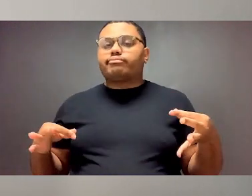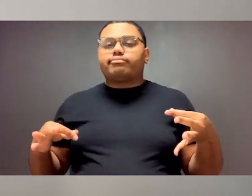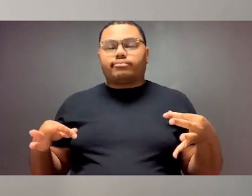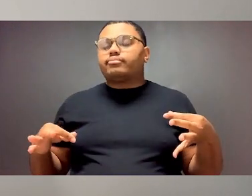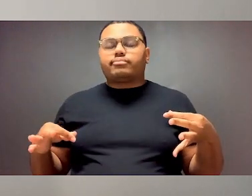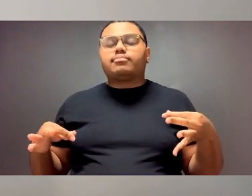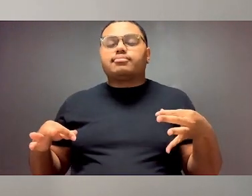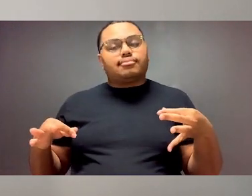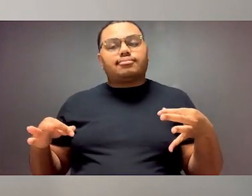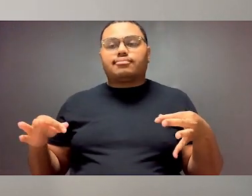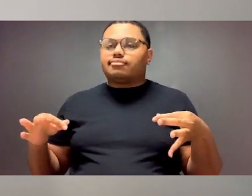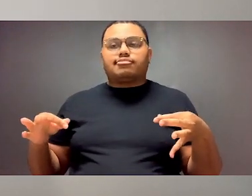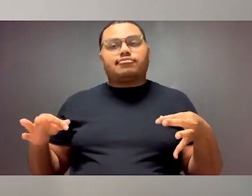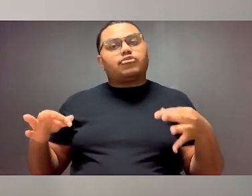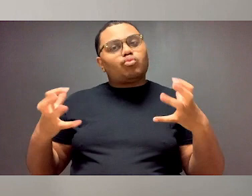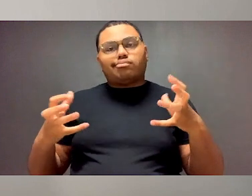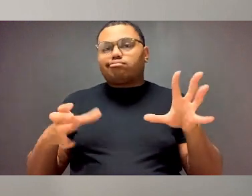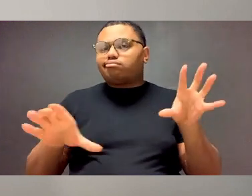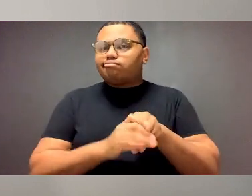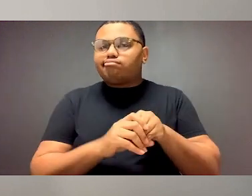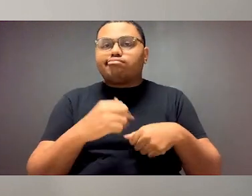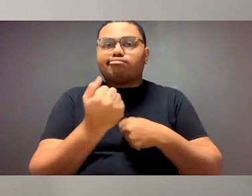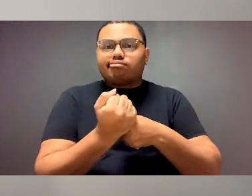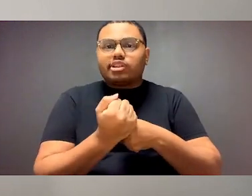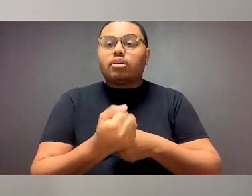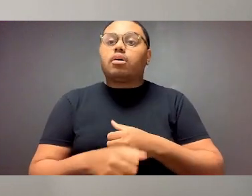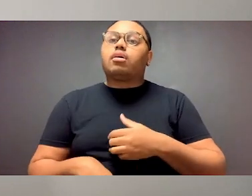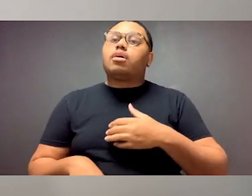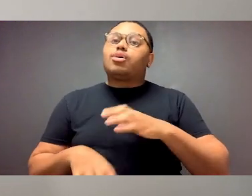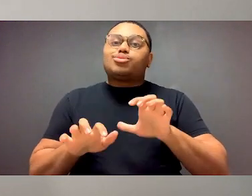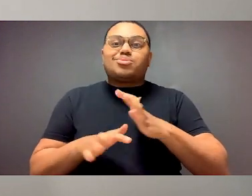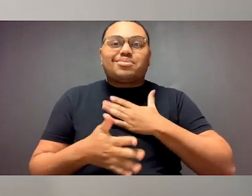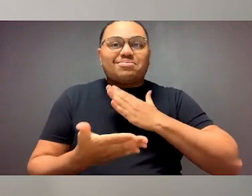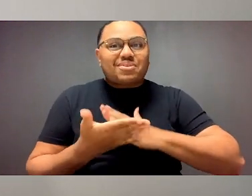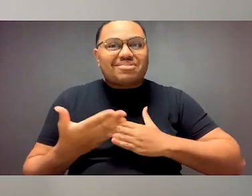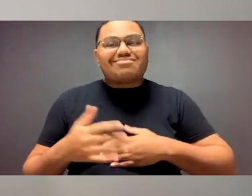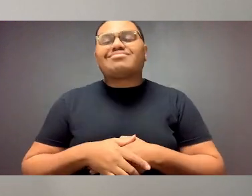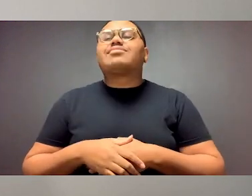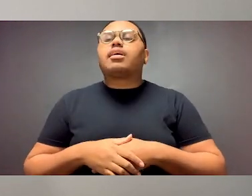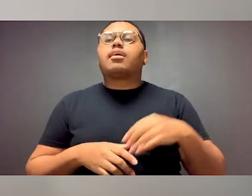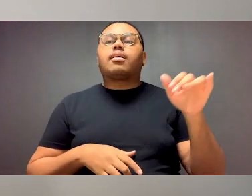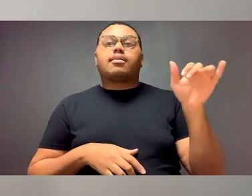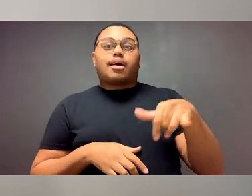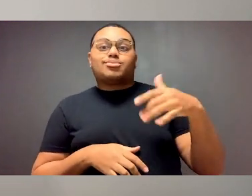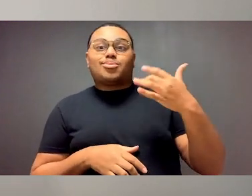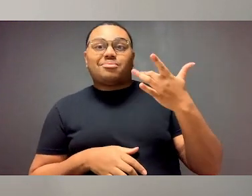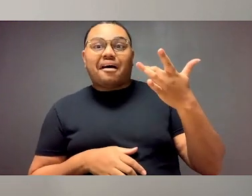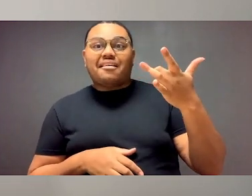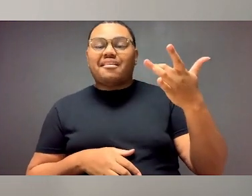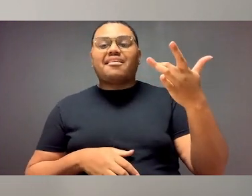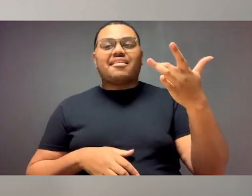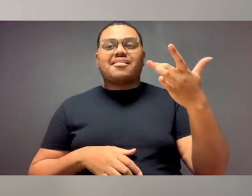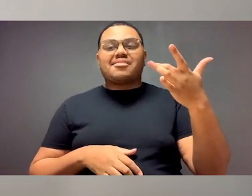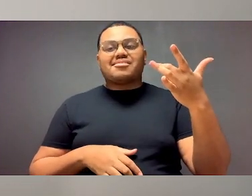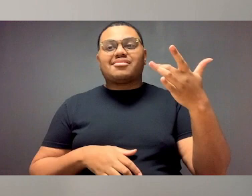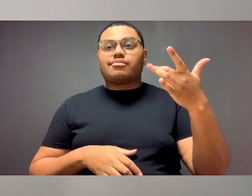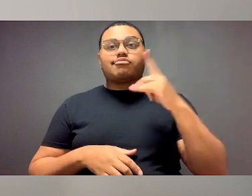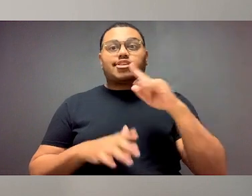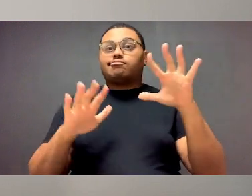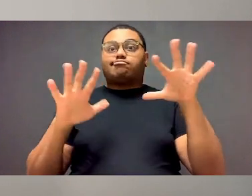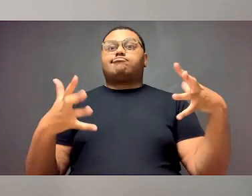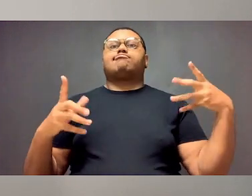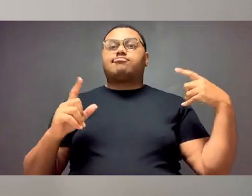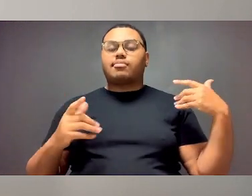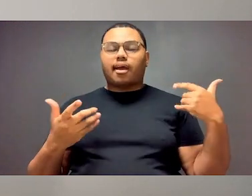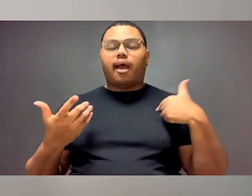to contribute and do my part. And that is why ultimately I decided to join the new